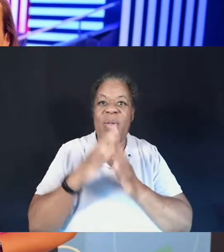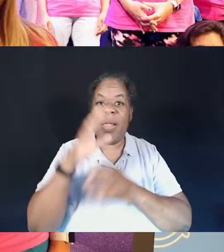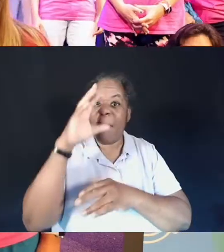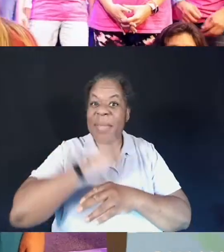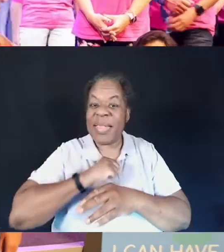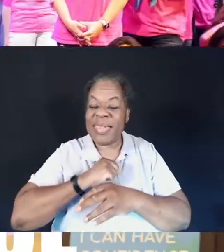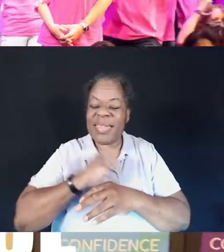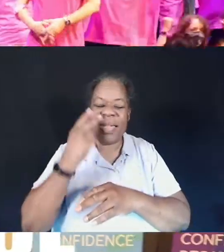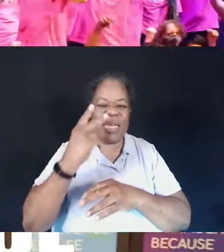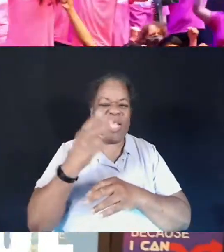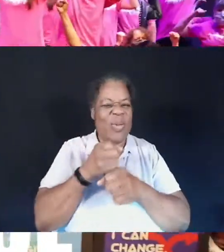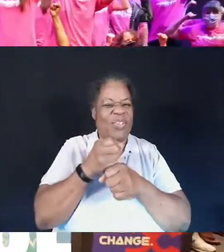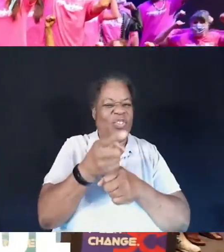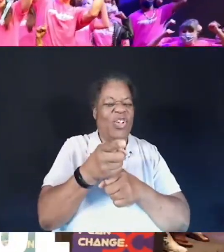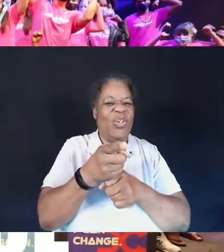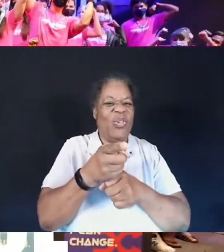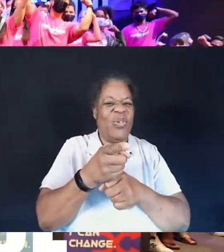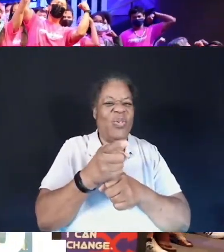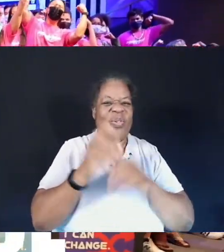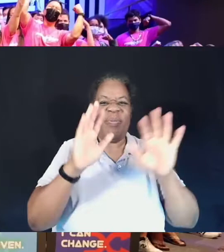next year.